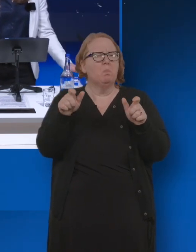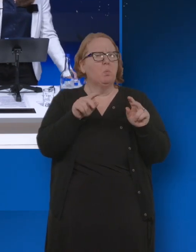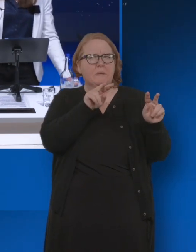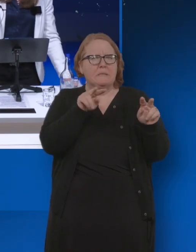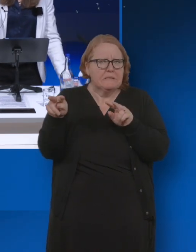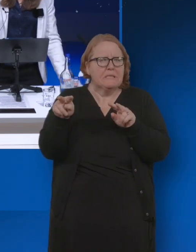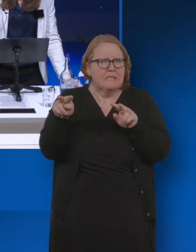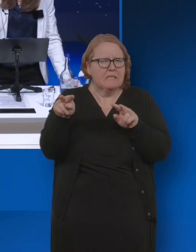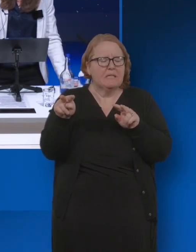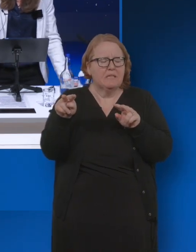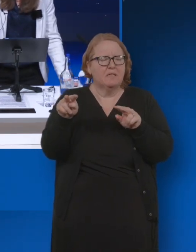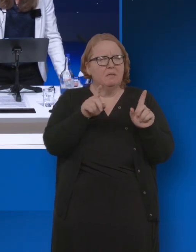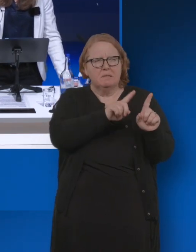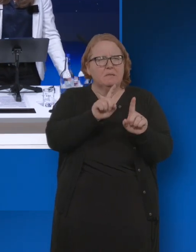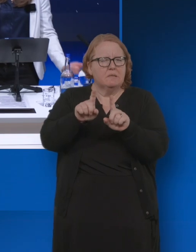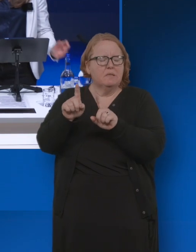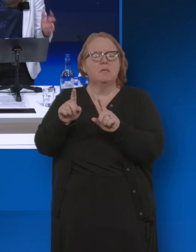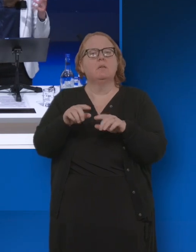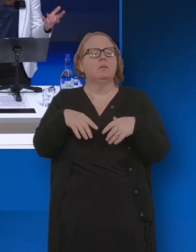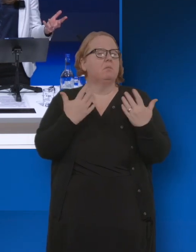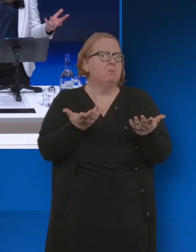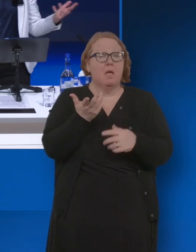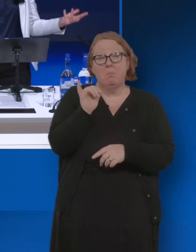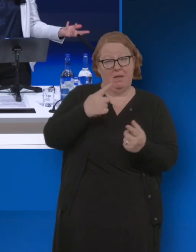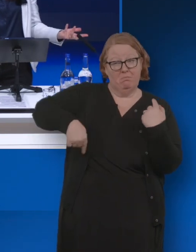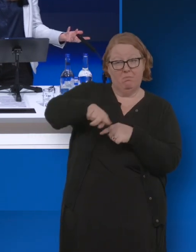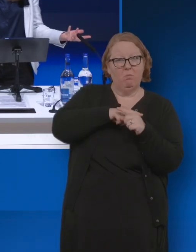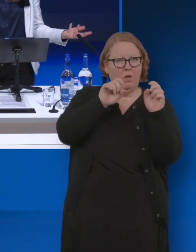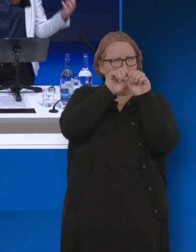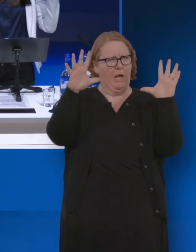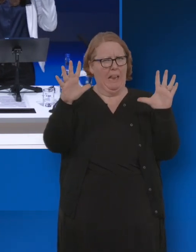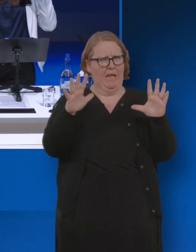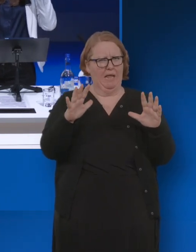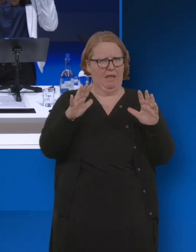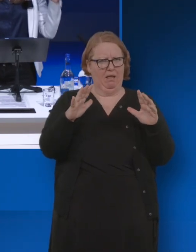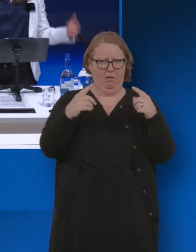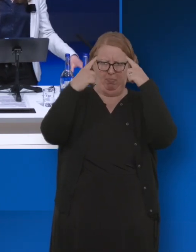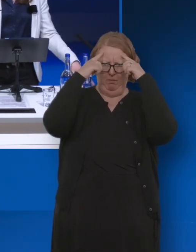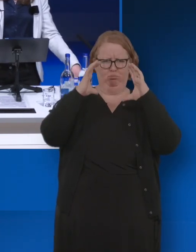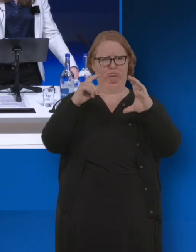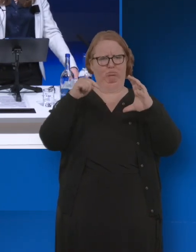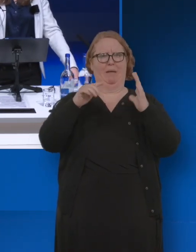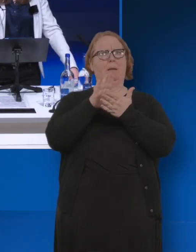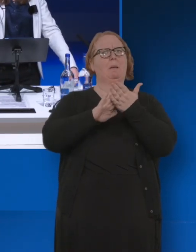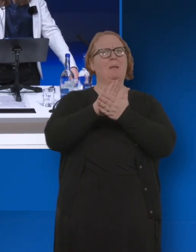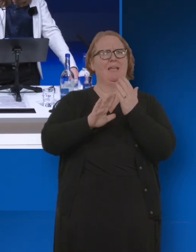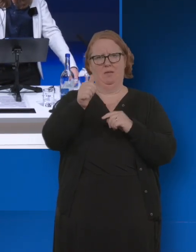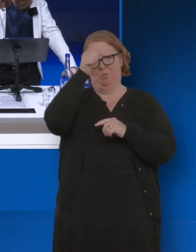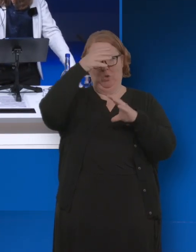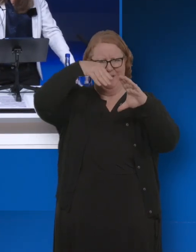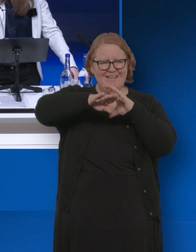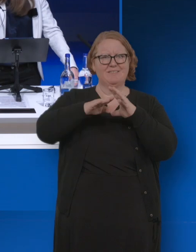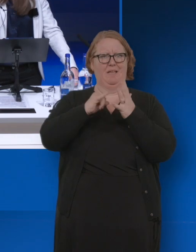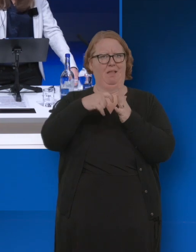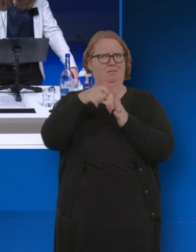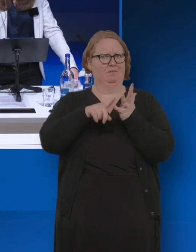used and that float around. Perhaps we're all kind of clear what we mean by the brain. We mean the thing inside of our skulls that we hope is there